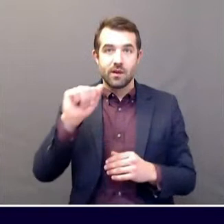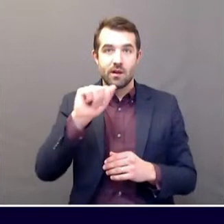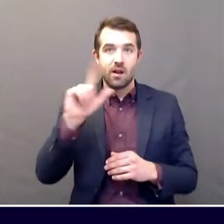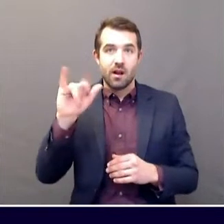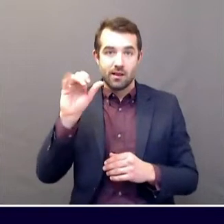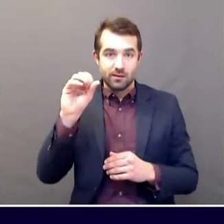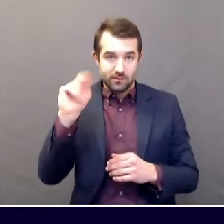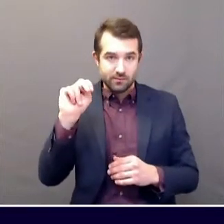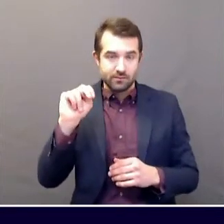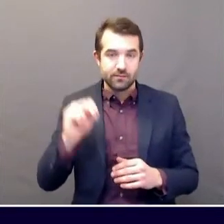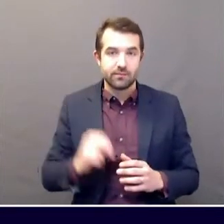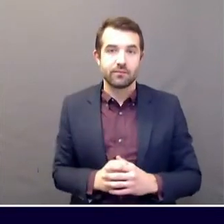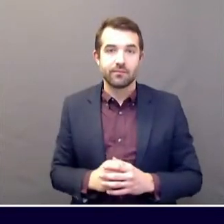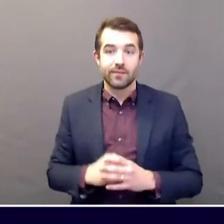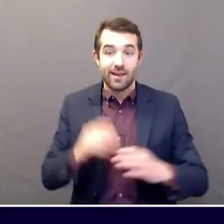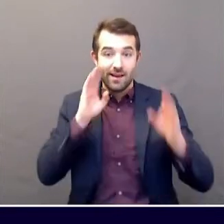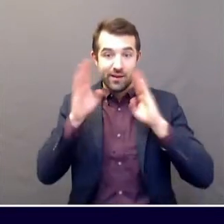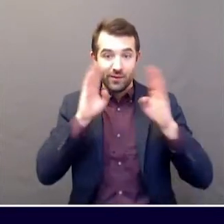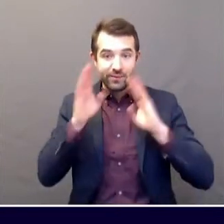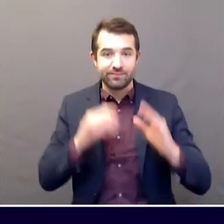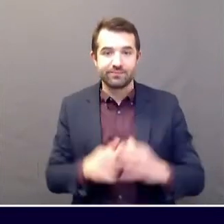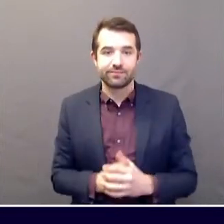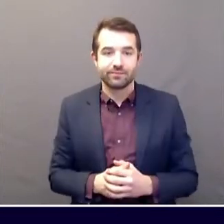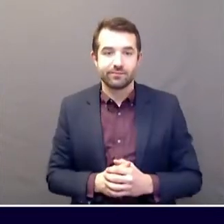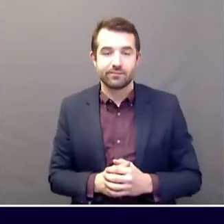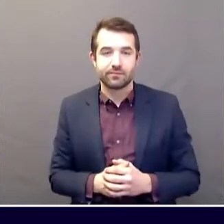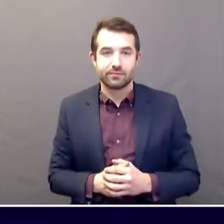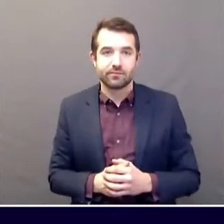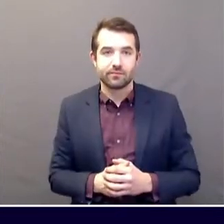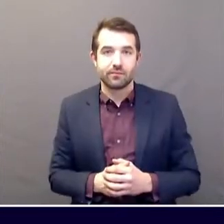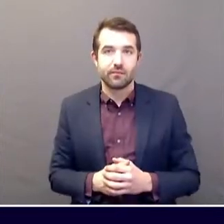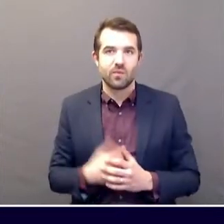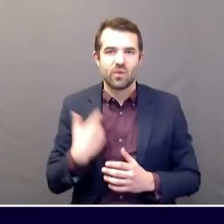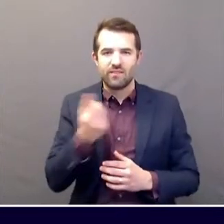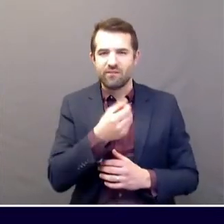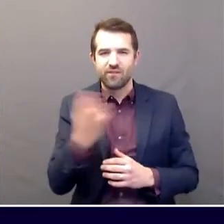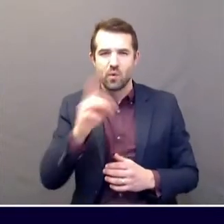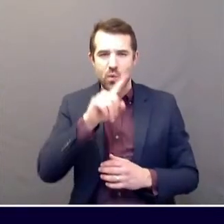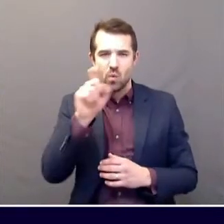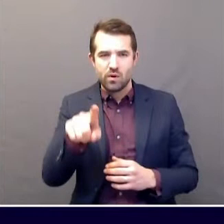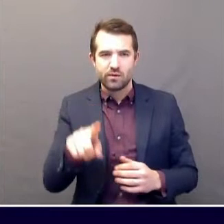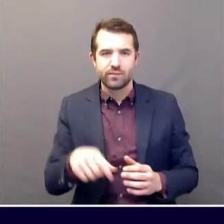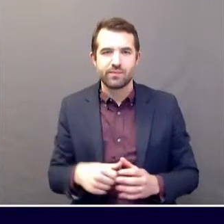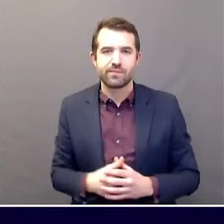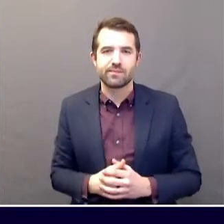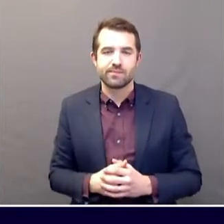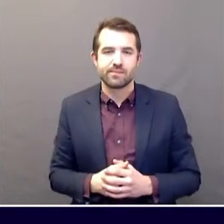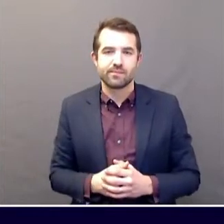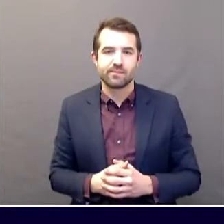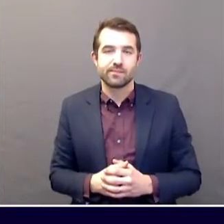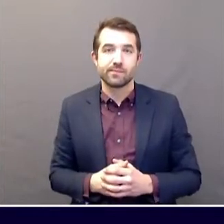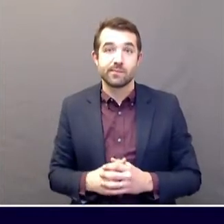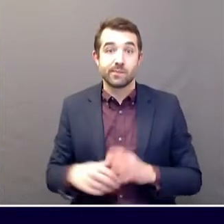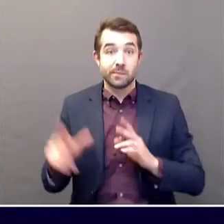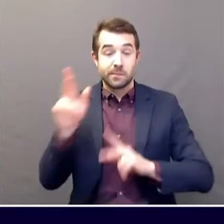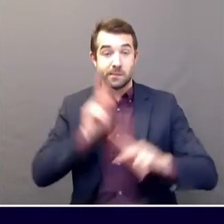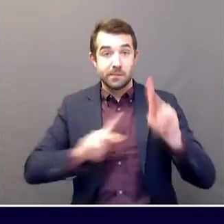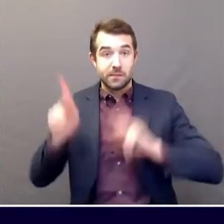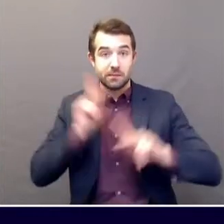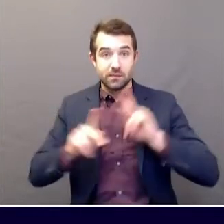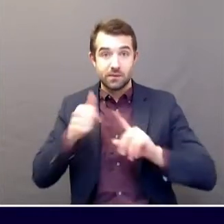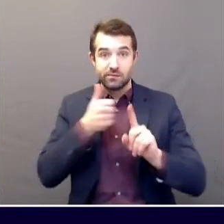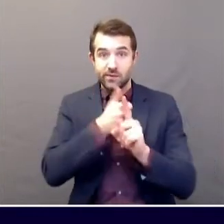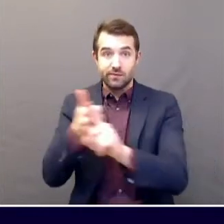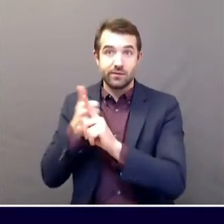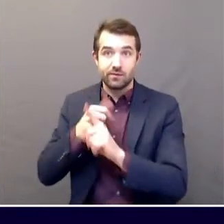Hi, Dr. Shah and Governor Mills. Thanks so much for taking my question. So a few questions here. About 3/4 of people who have gotten their second dose of the vaccine